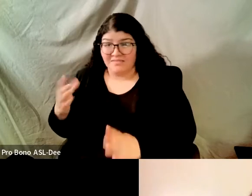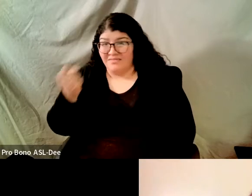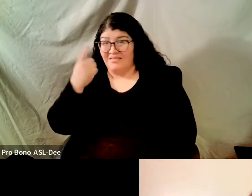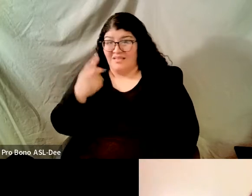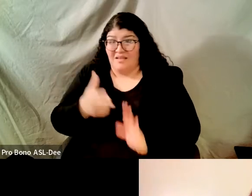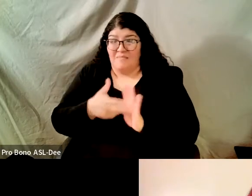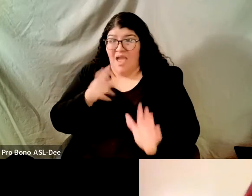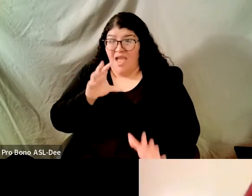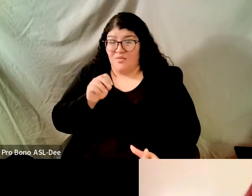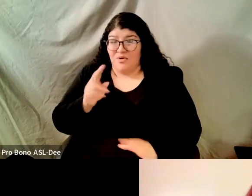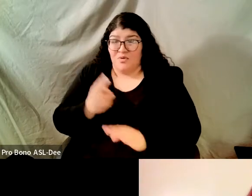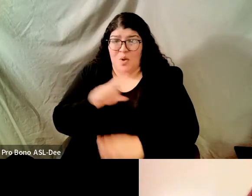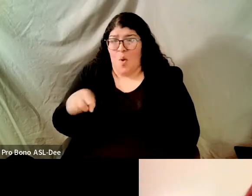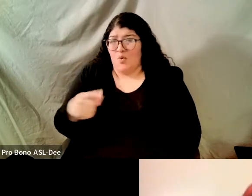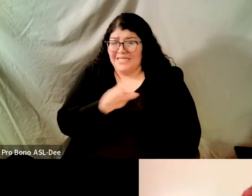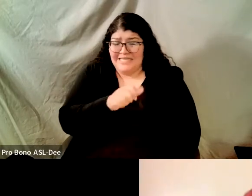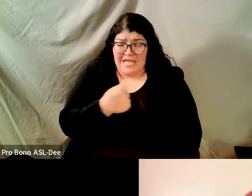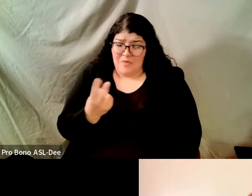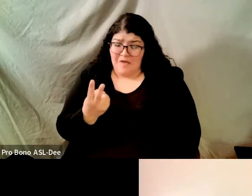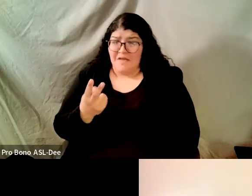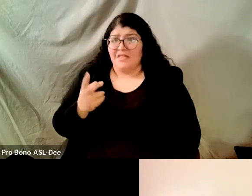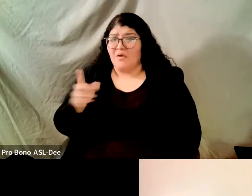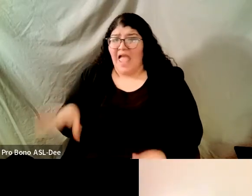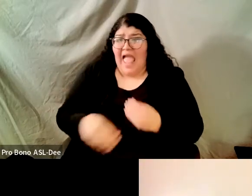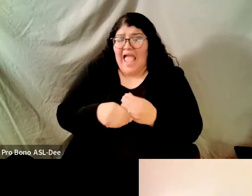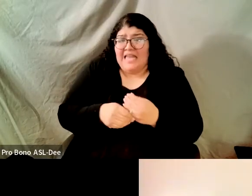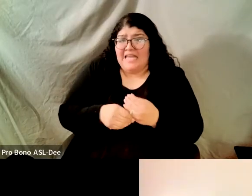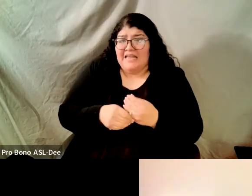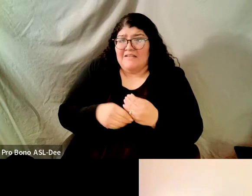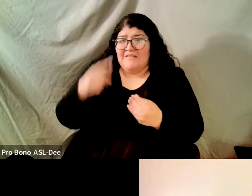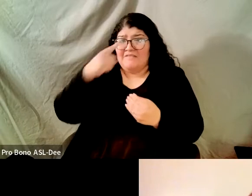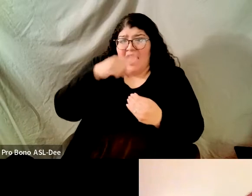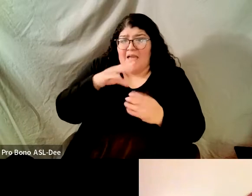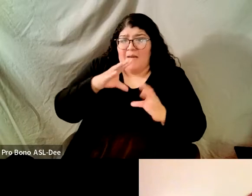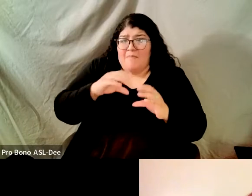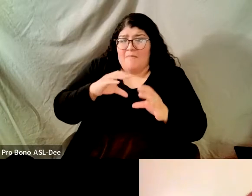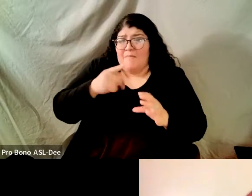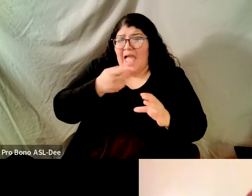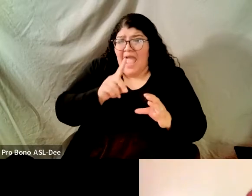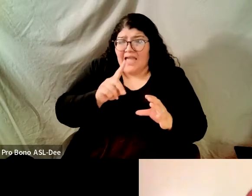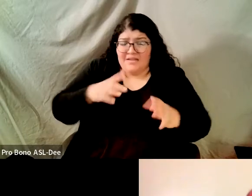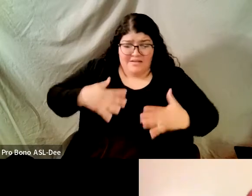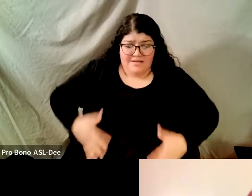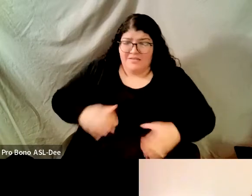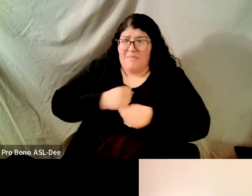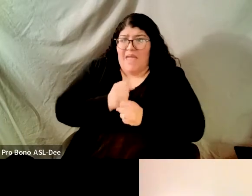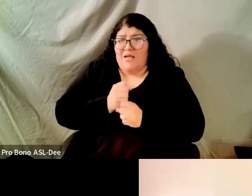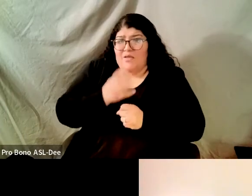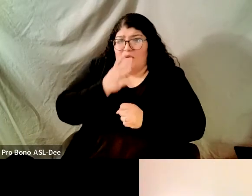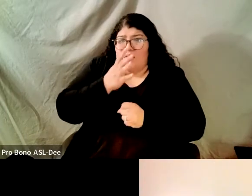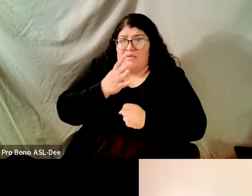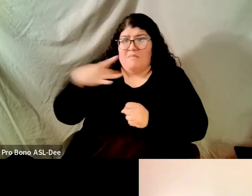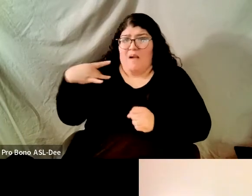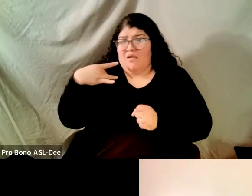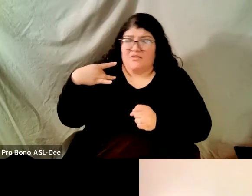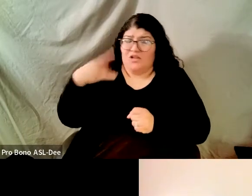size 10 and 12. They were padding them or they were pinning the clothes. People just don't understand what was going on behind the scenes. And it was a lot of